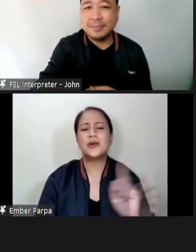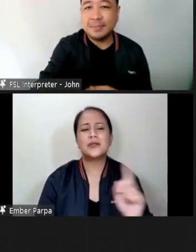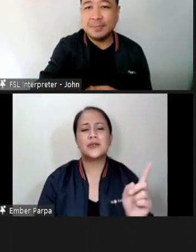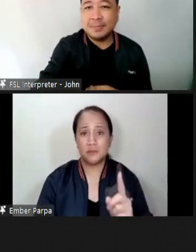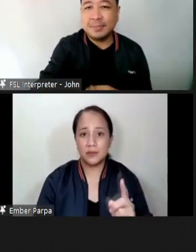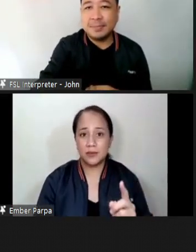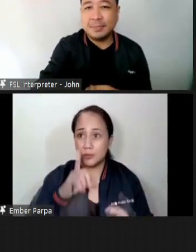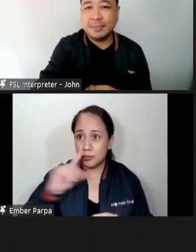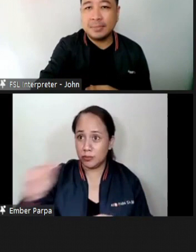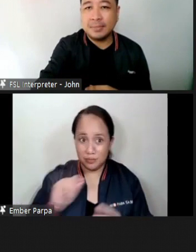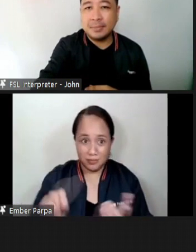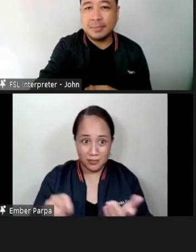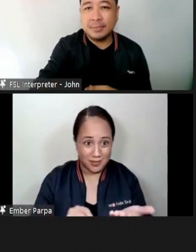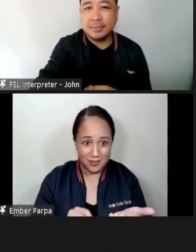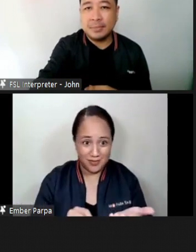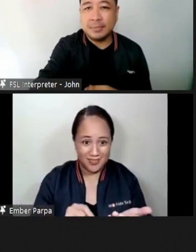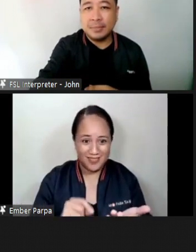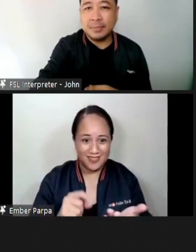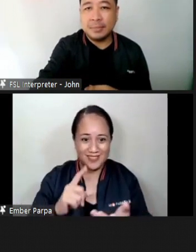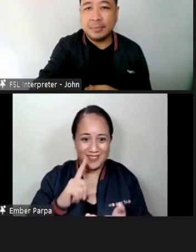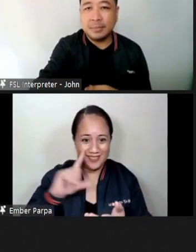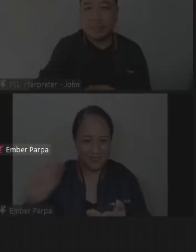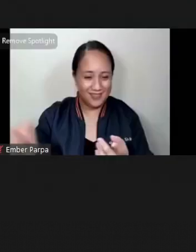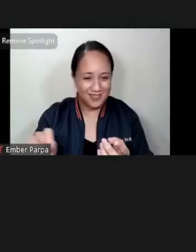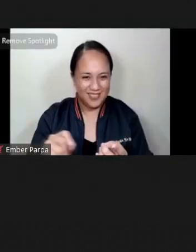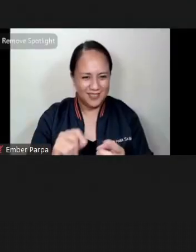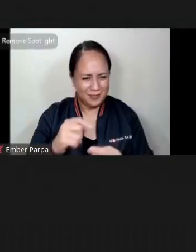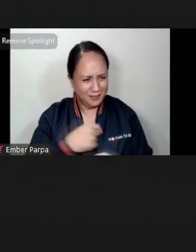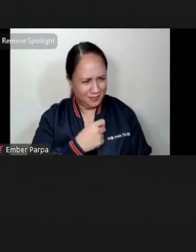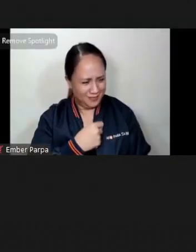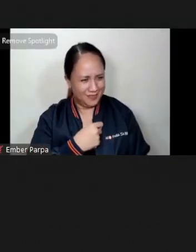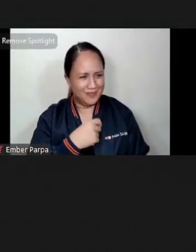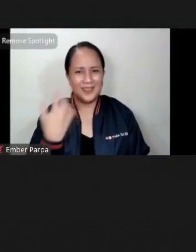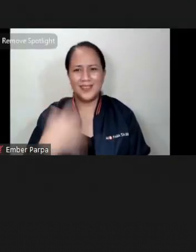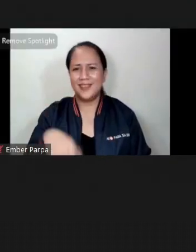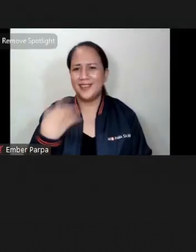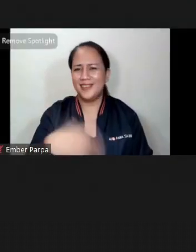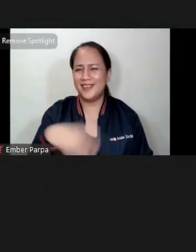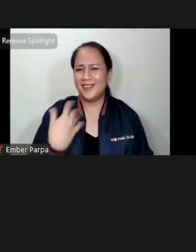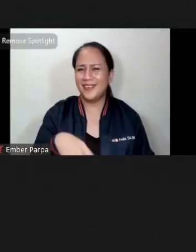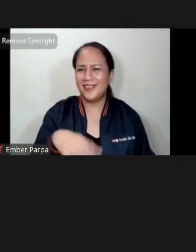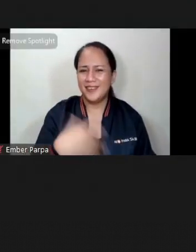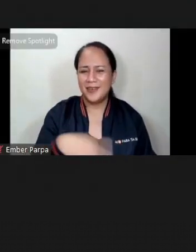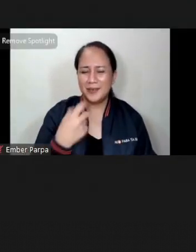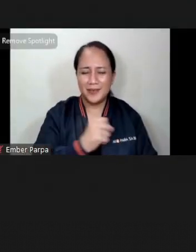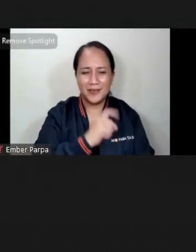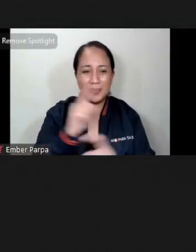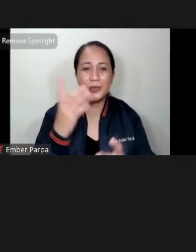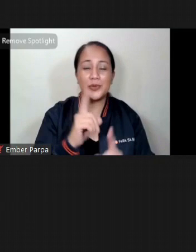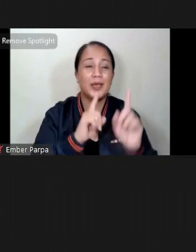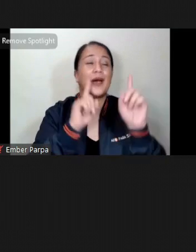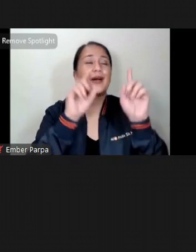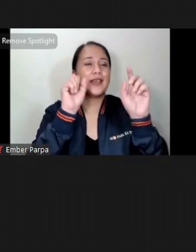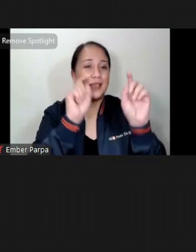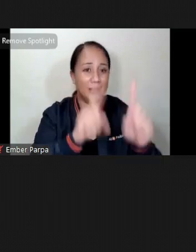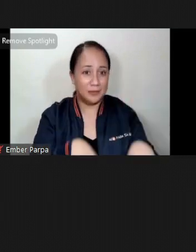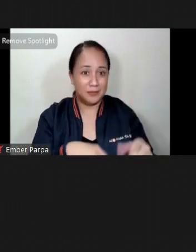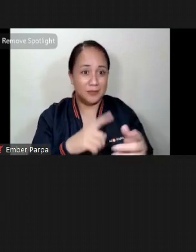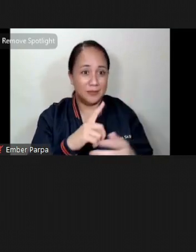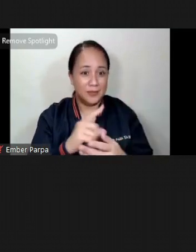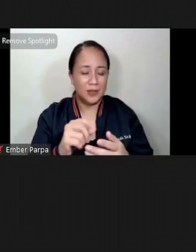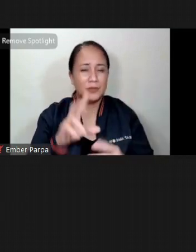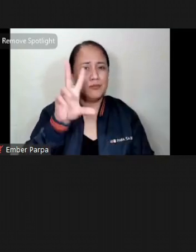ba? Ala, Ate Glay, medyo nagulat ako doon, Ate Glay. Pero to answer your question, of course